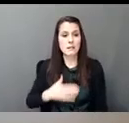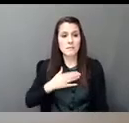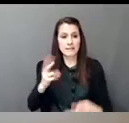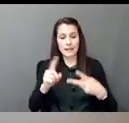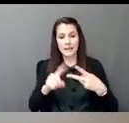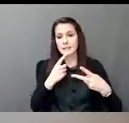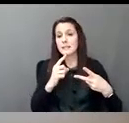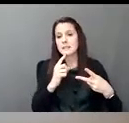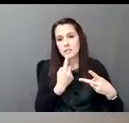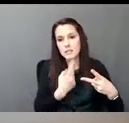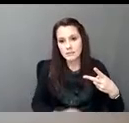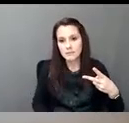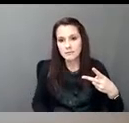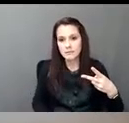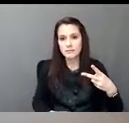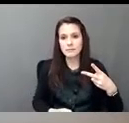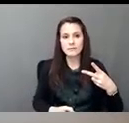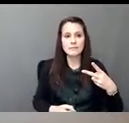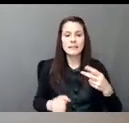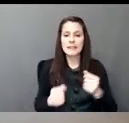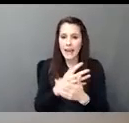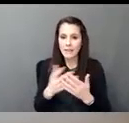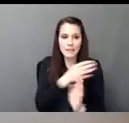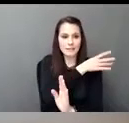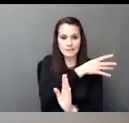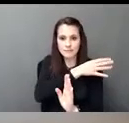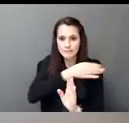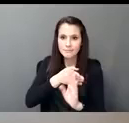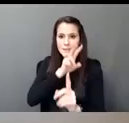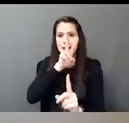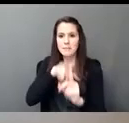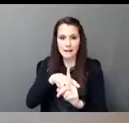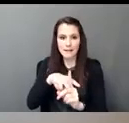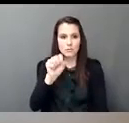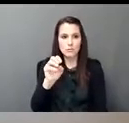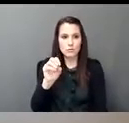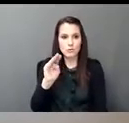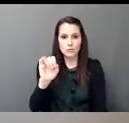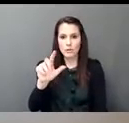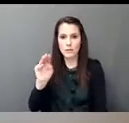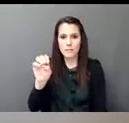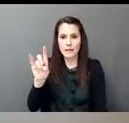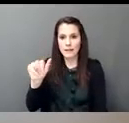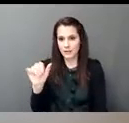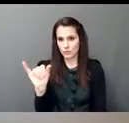seriously, everything that I talked about above applies to social media.